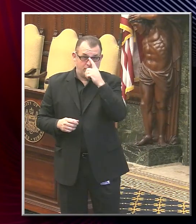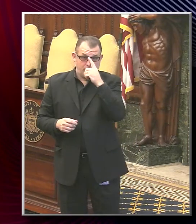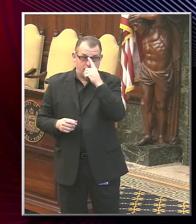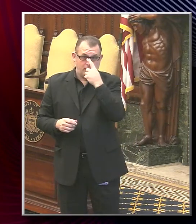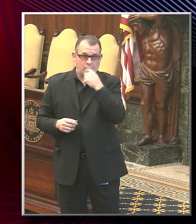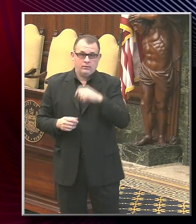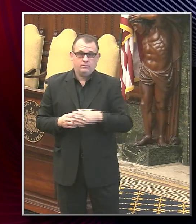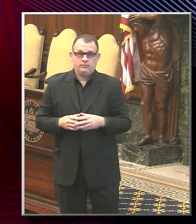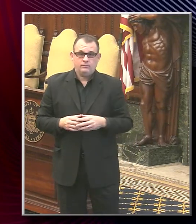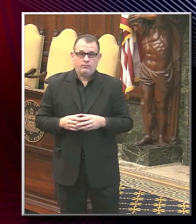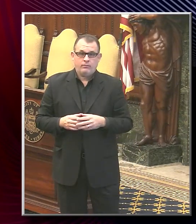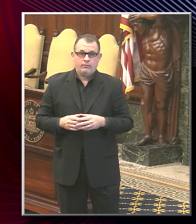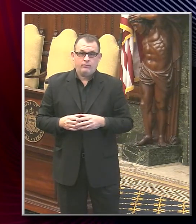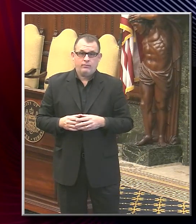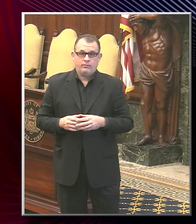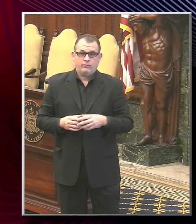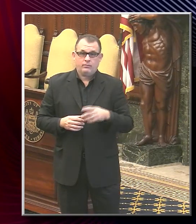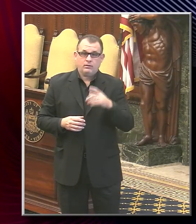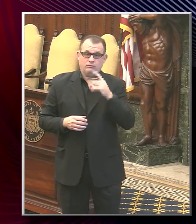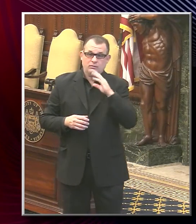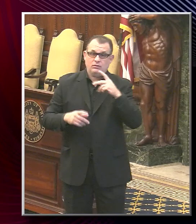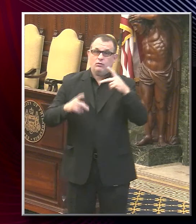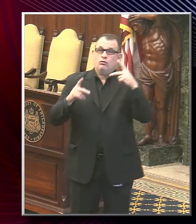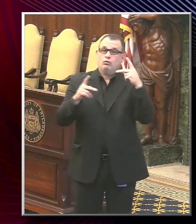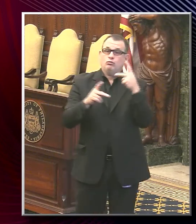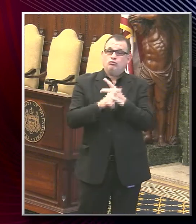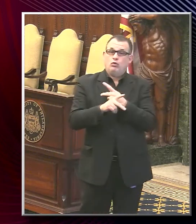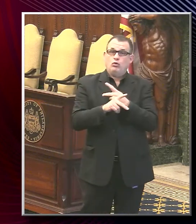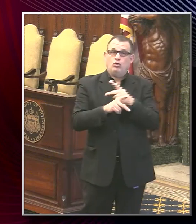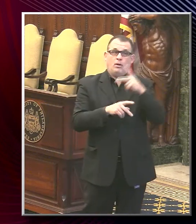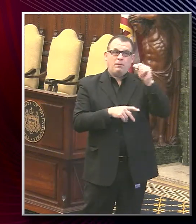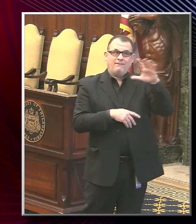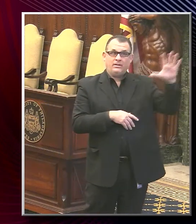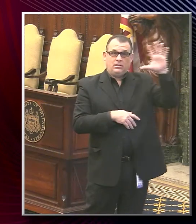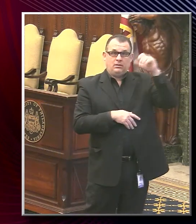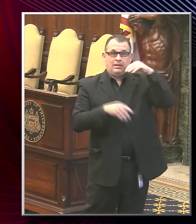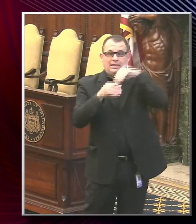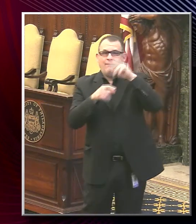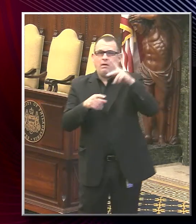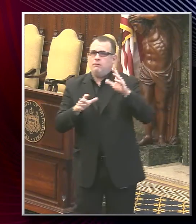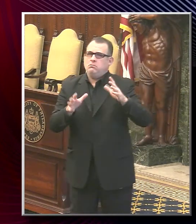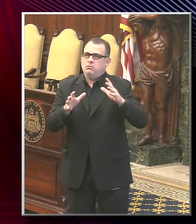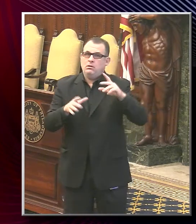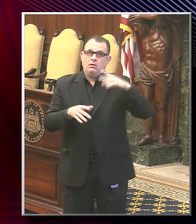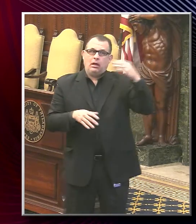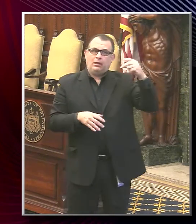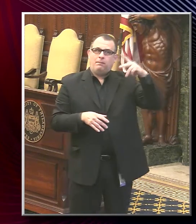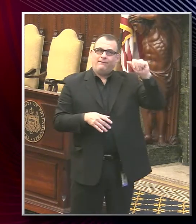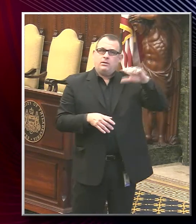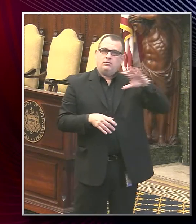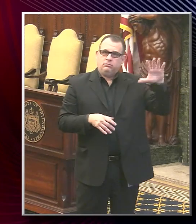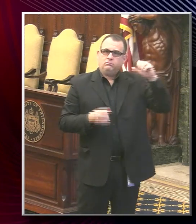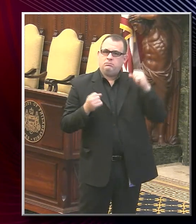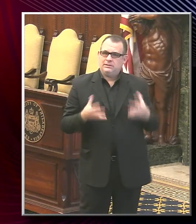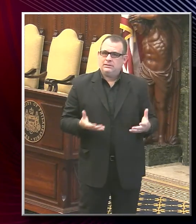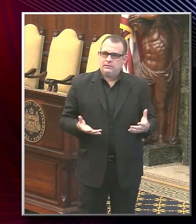worse across the rest of the state of Pennsylvania than it is in Philadelphia right now, but it's a problem everywhere. Okay.